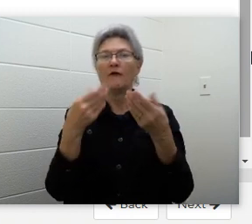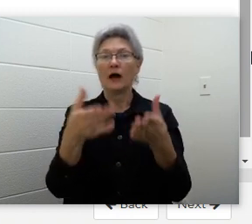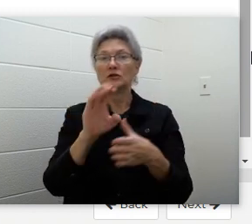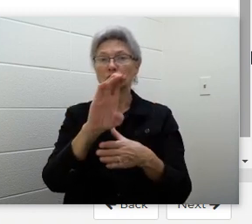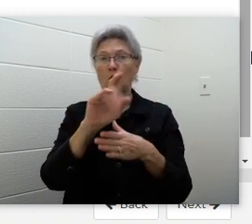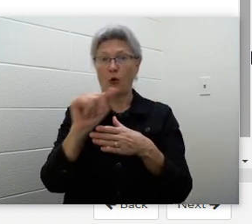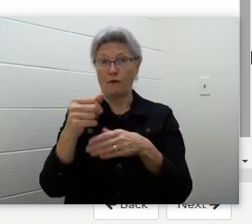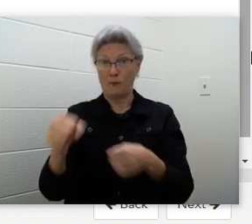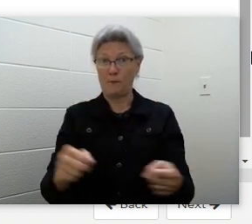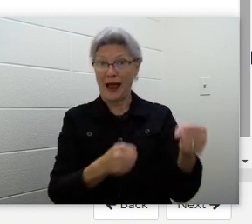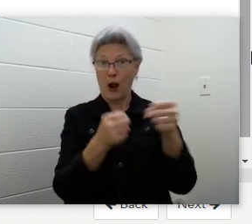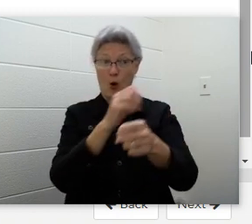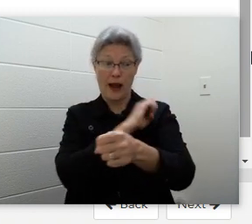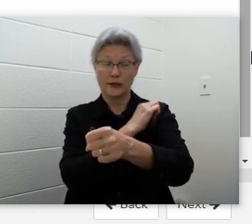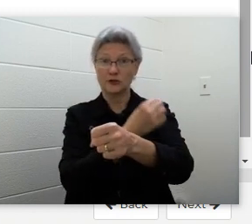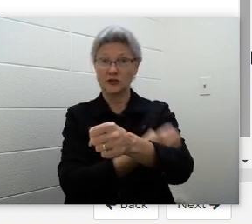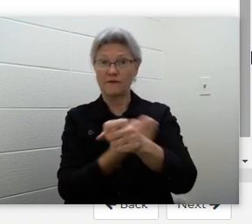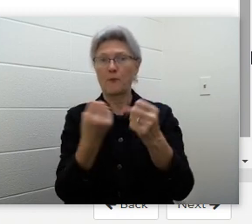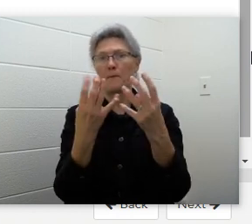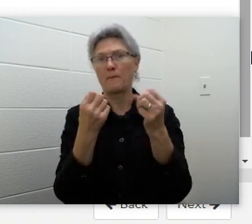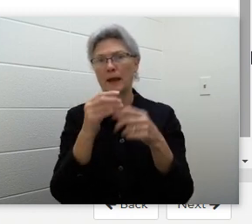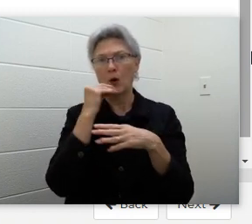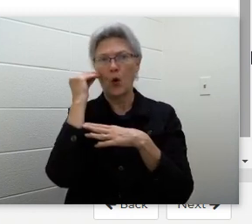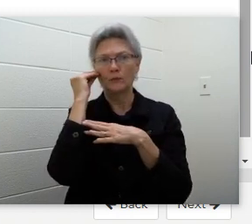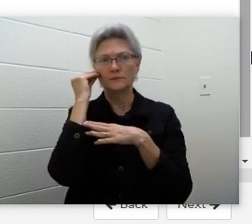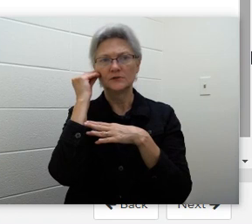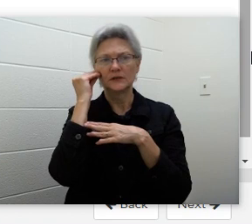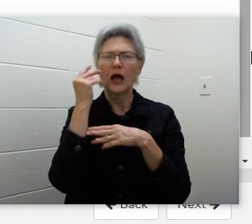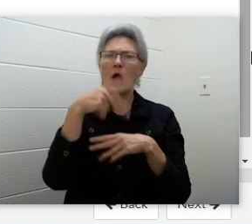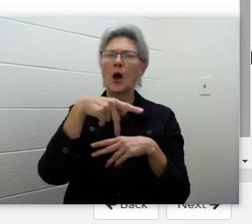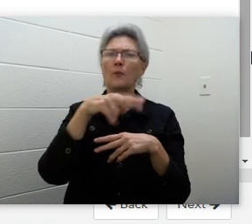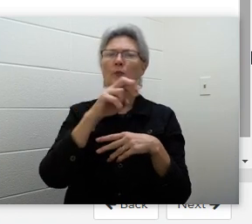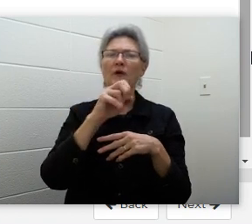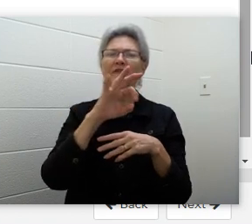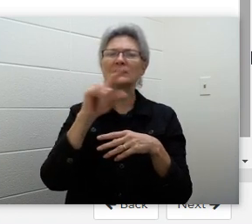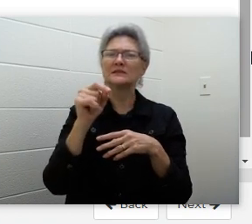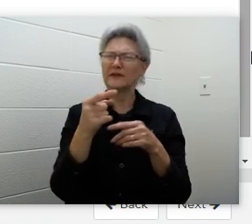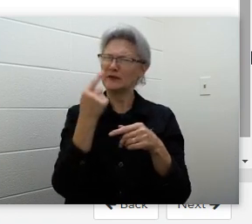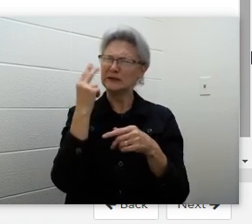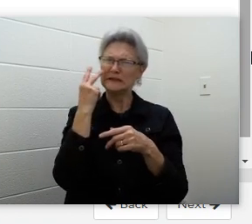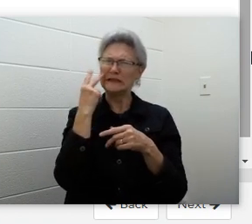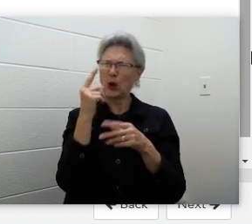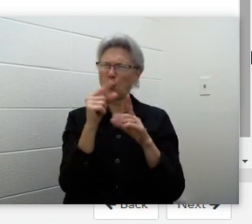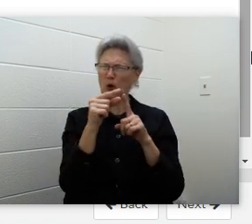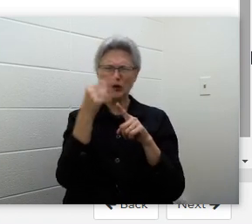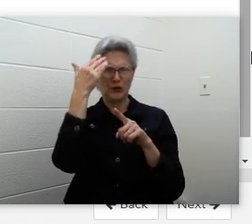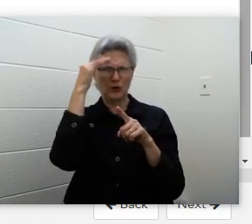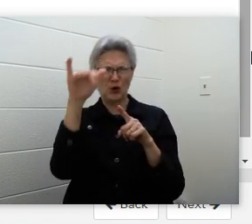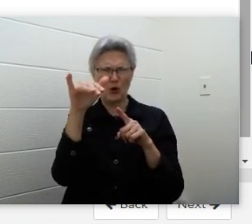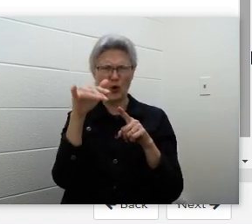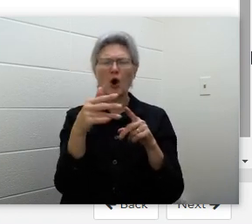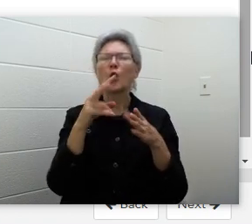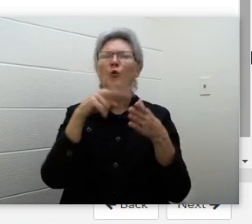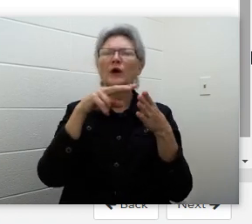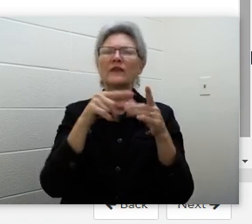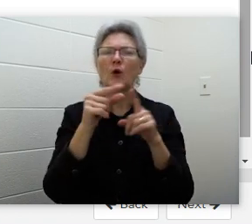Prefixes. When you see an unfamiliar word, try using prefixes to understand the meaning. For example, read the